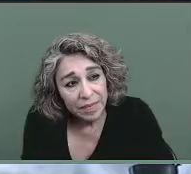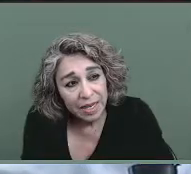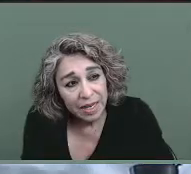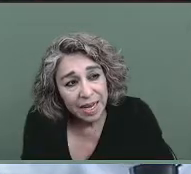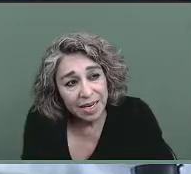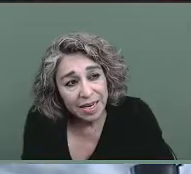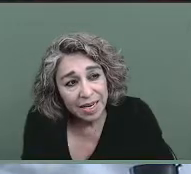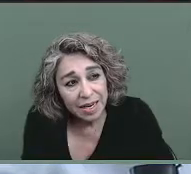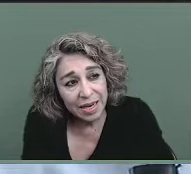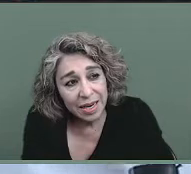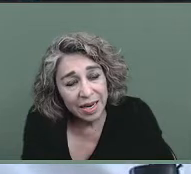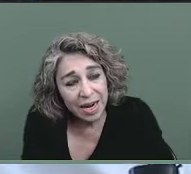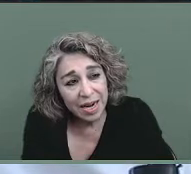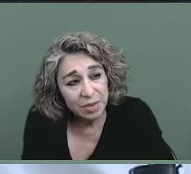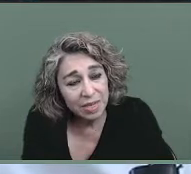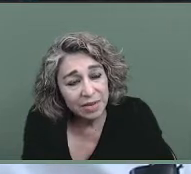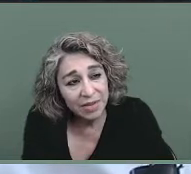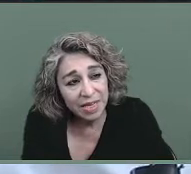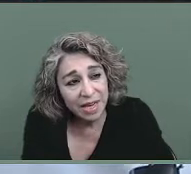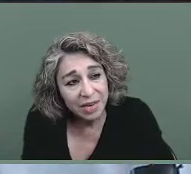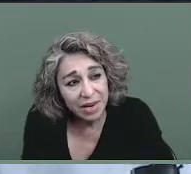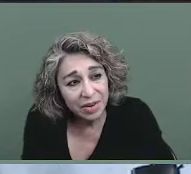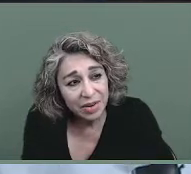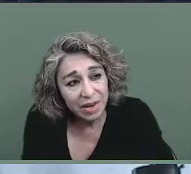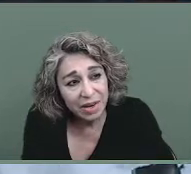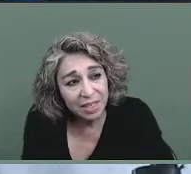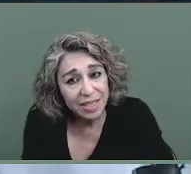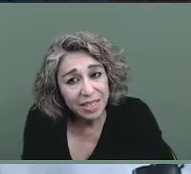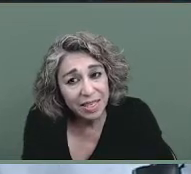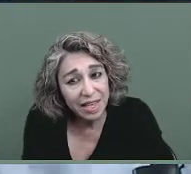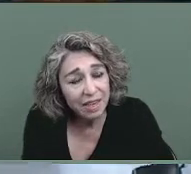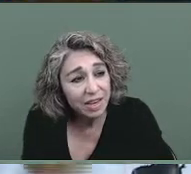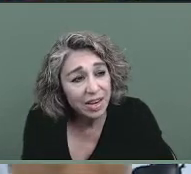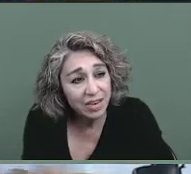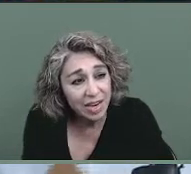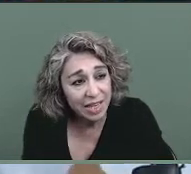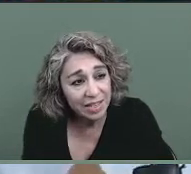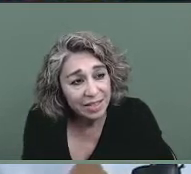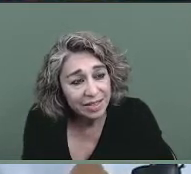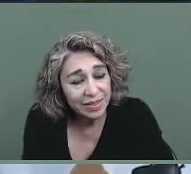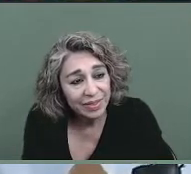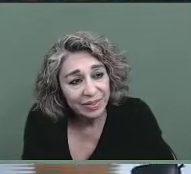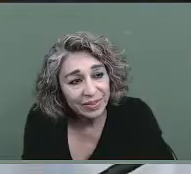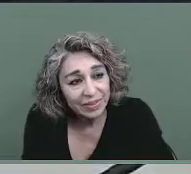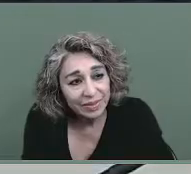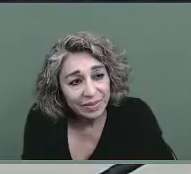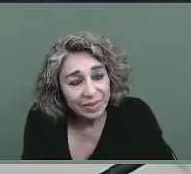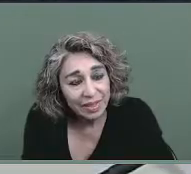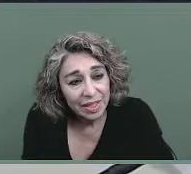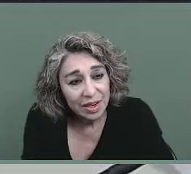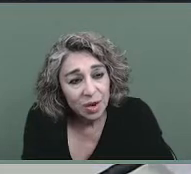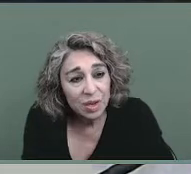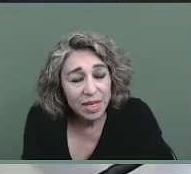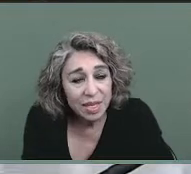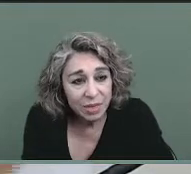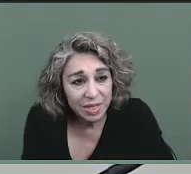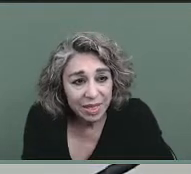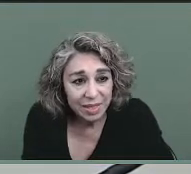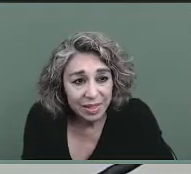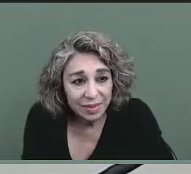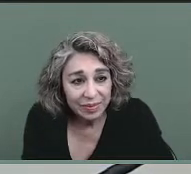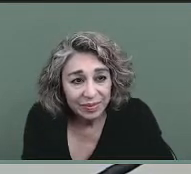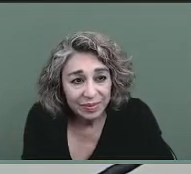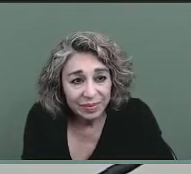like ninety percent of the territory doesn't have internet only ten